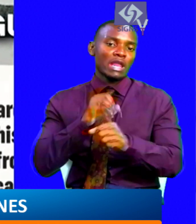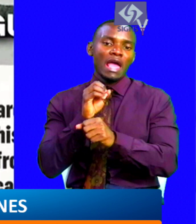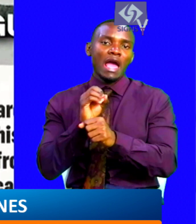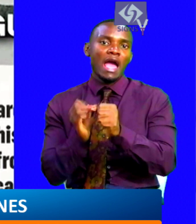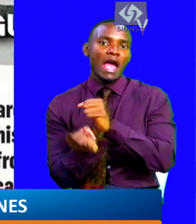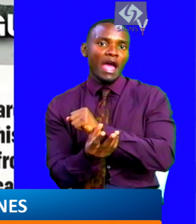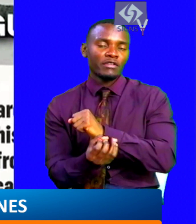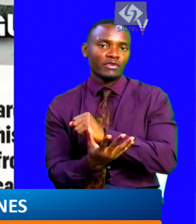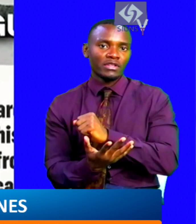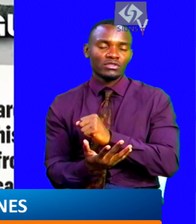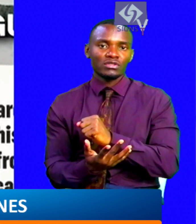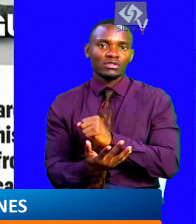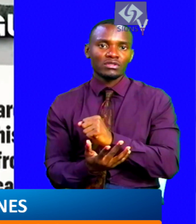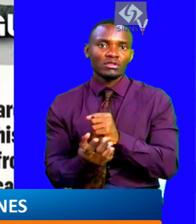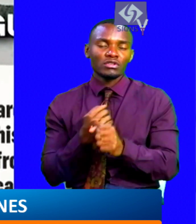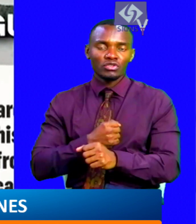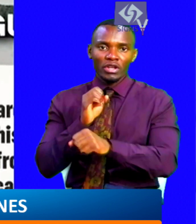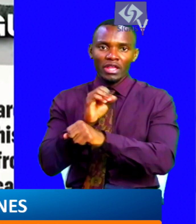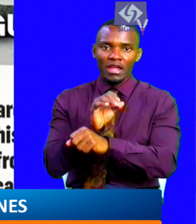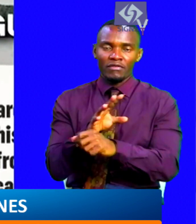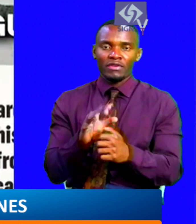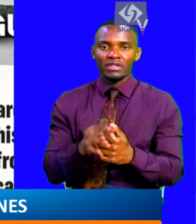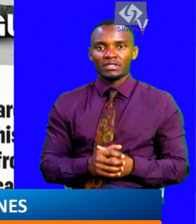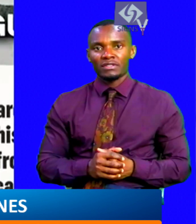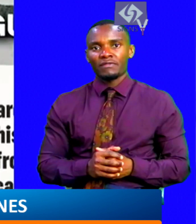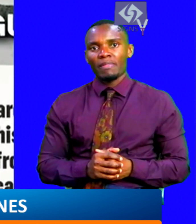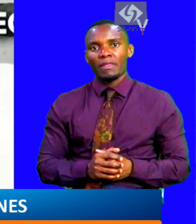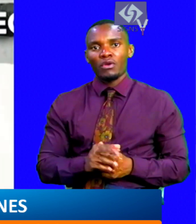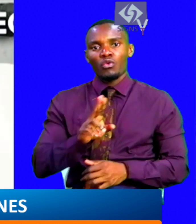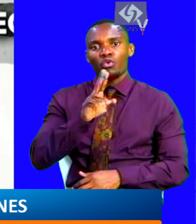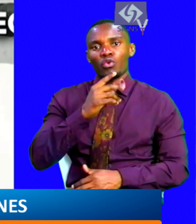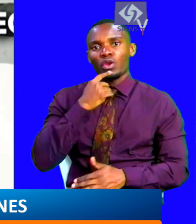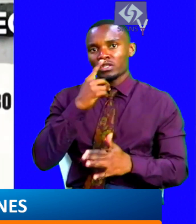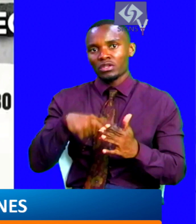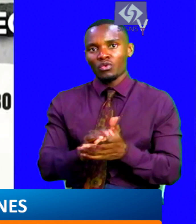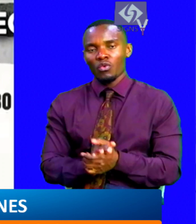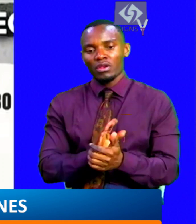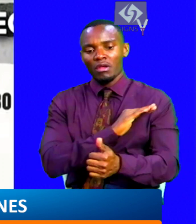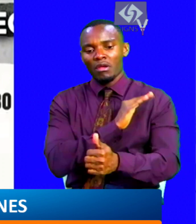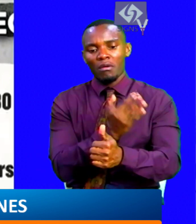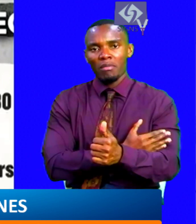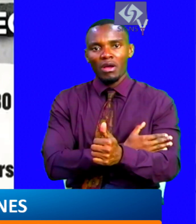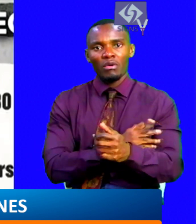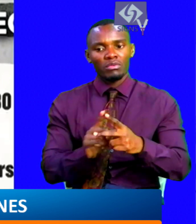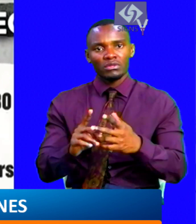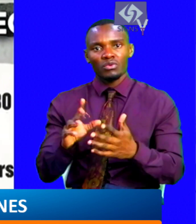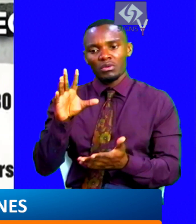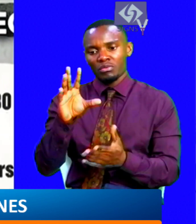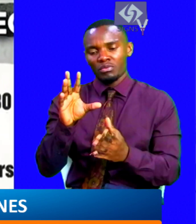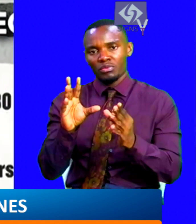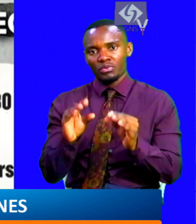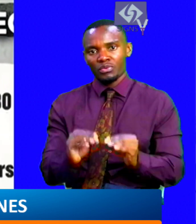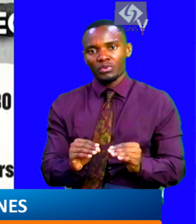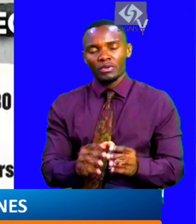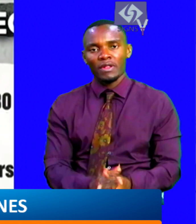solemn advisory to his successor, President William Ruto. Kenyatta had 3 words to say: power